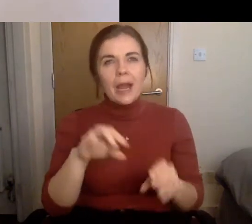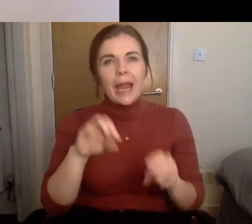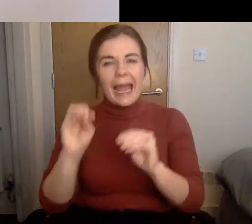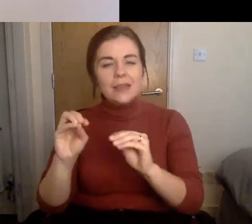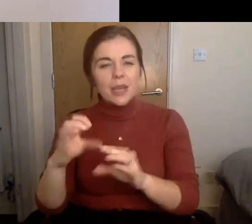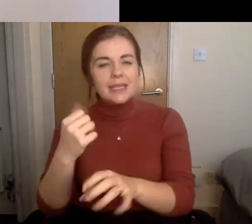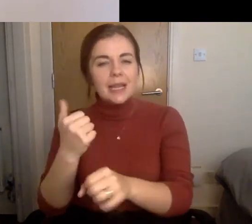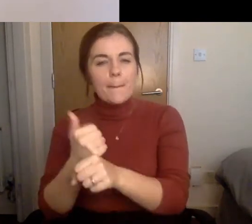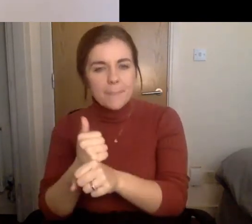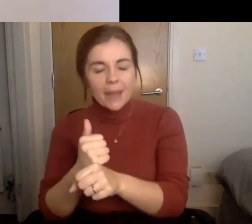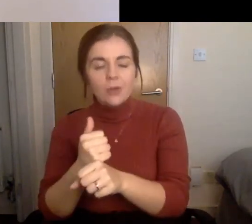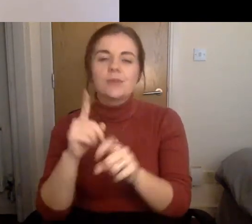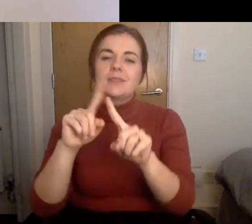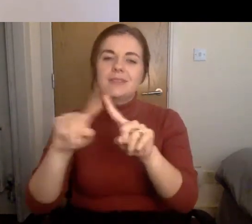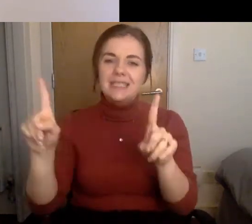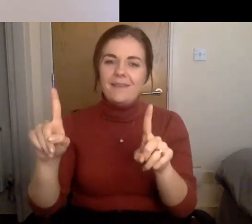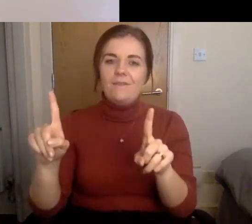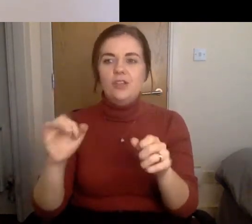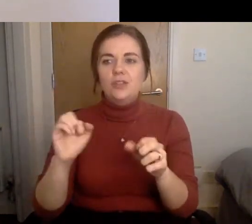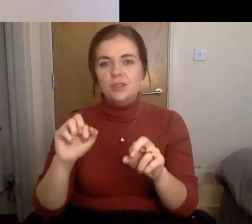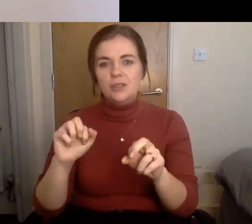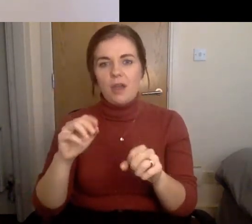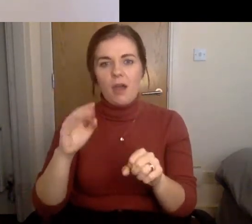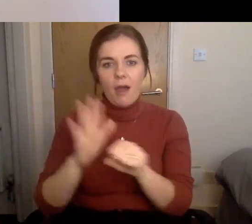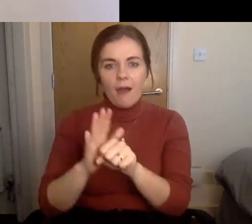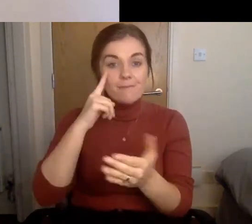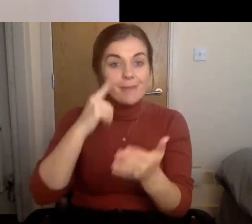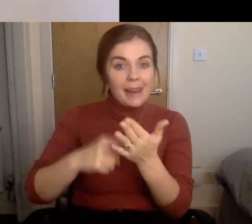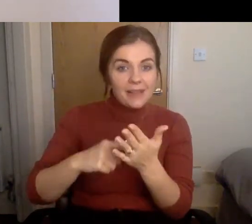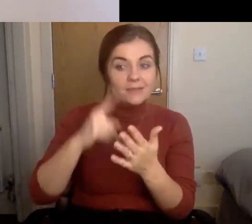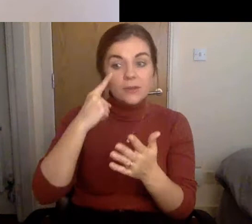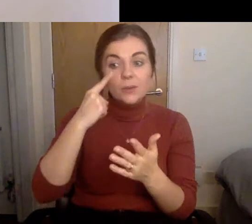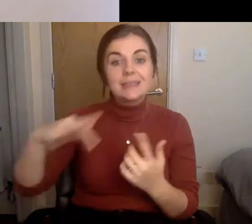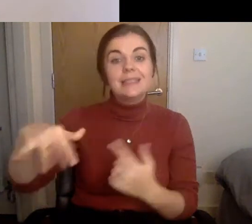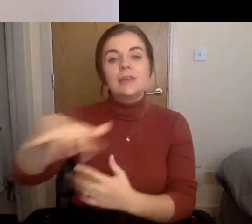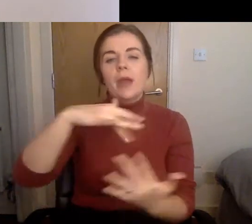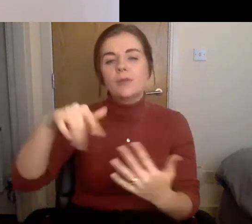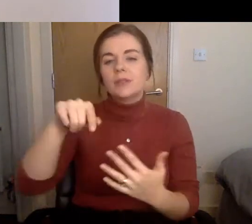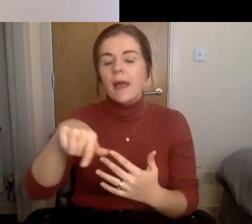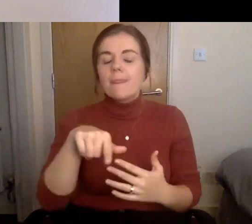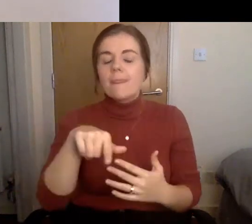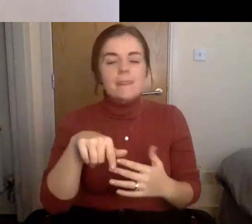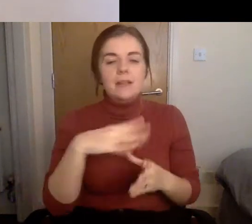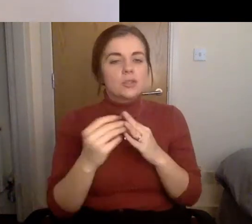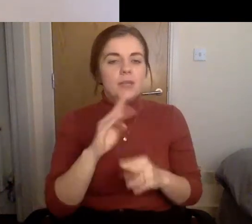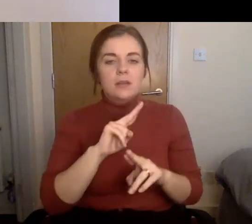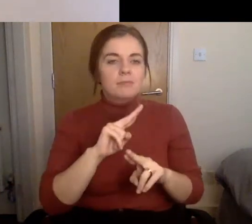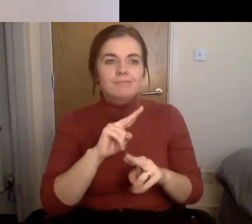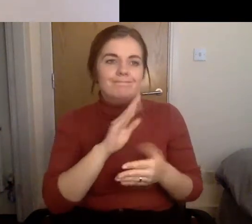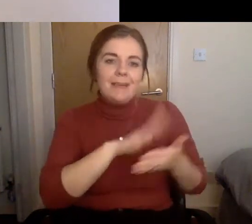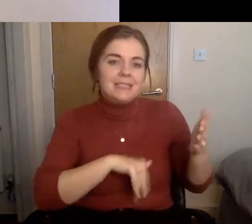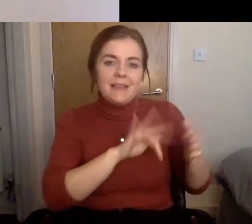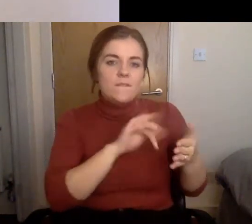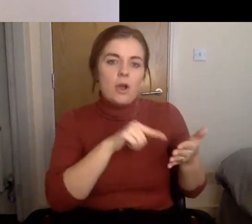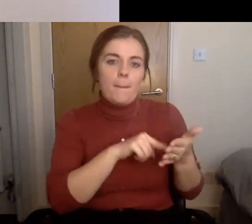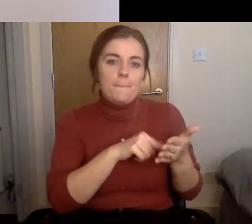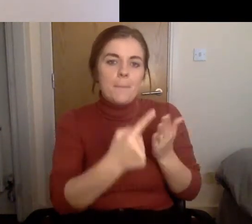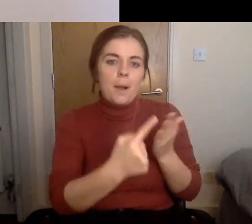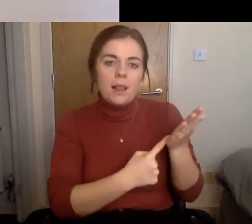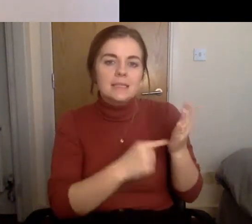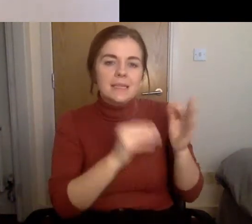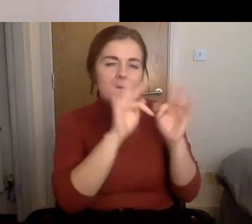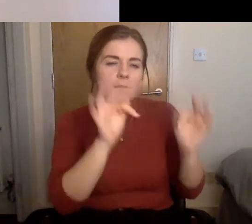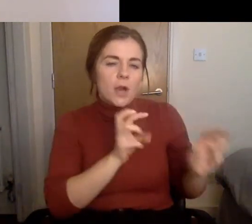differences that we see around us. So that's one of the things that probably isn't in our policy framework. And, I